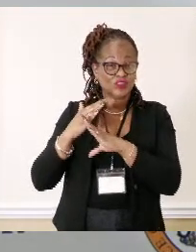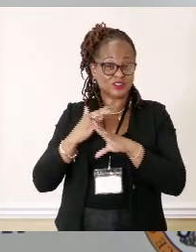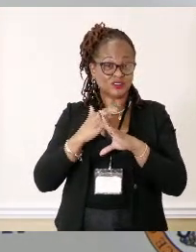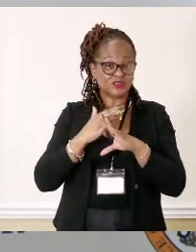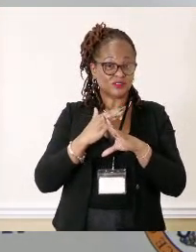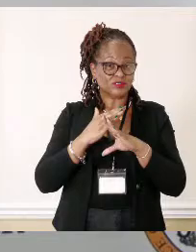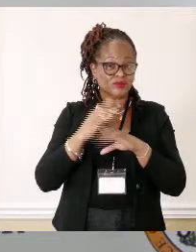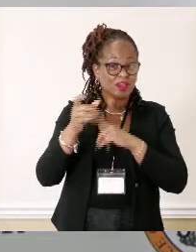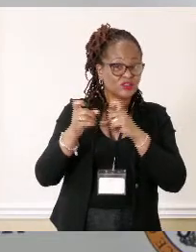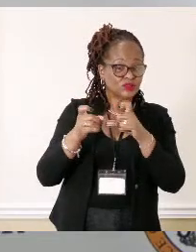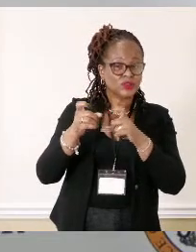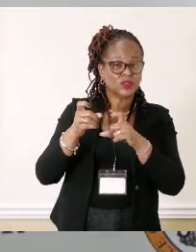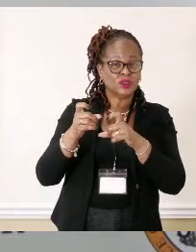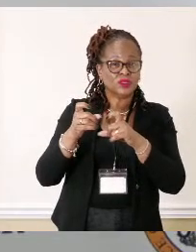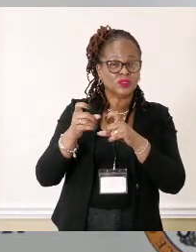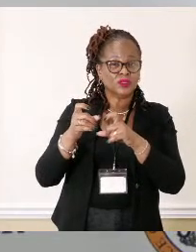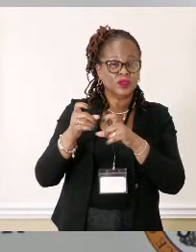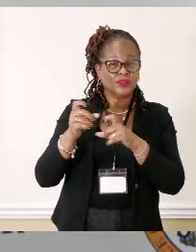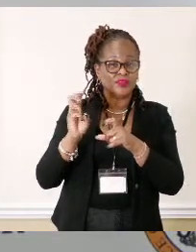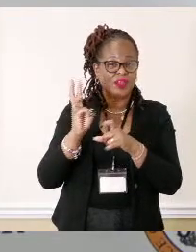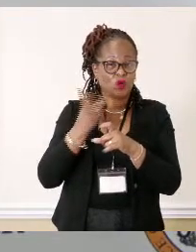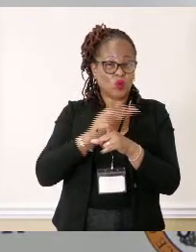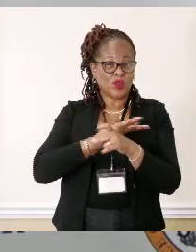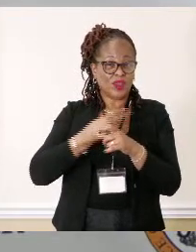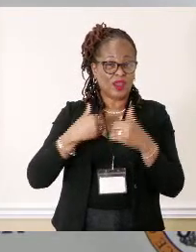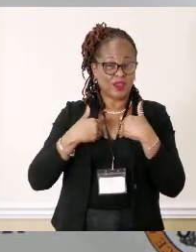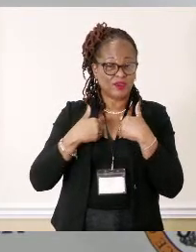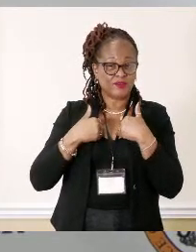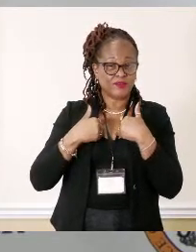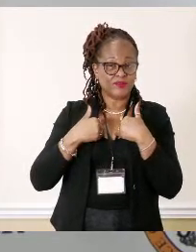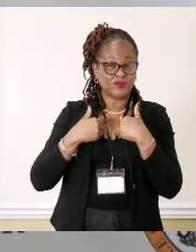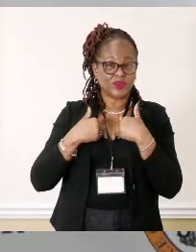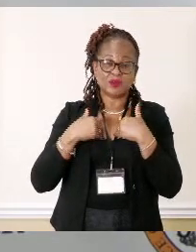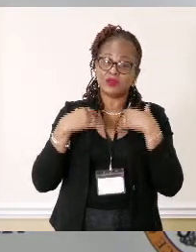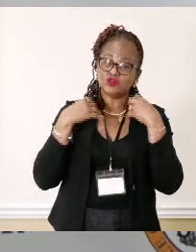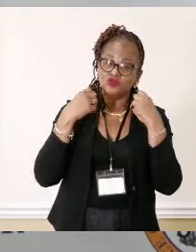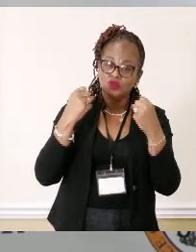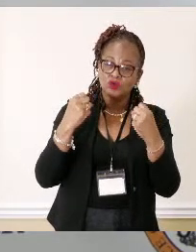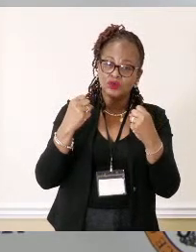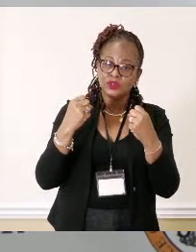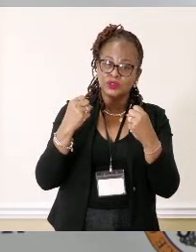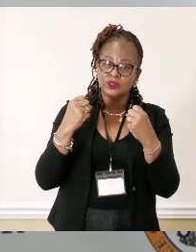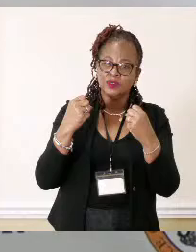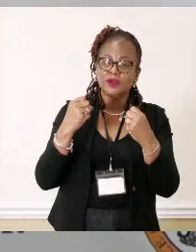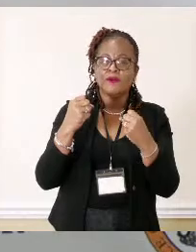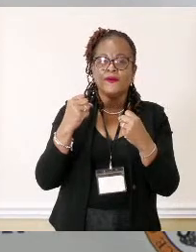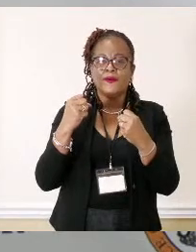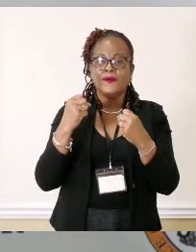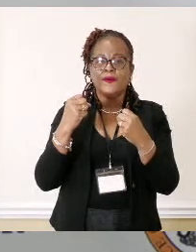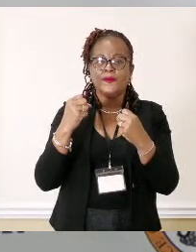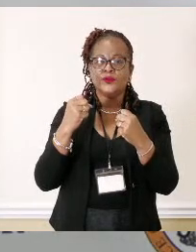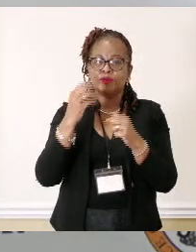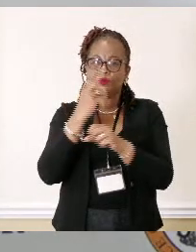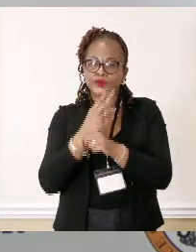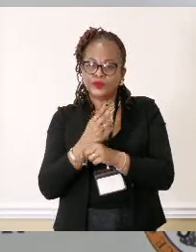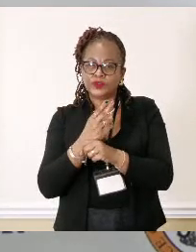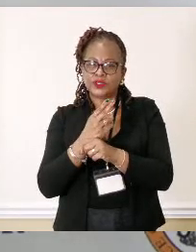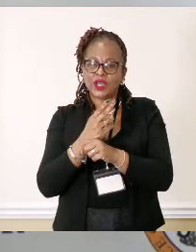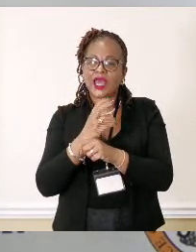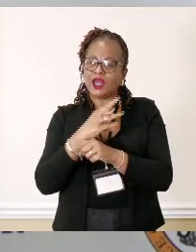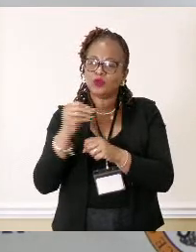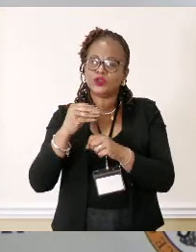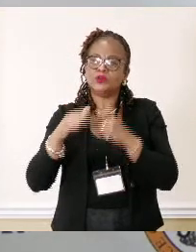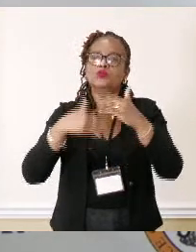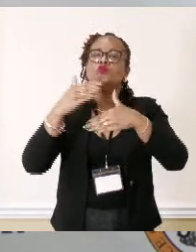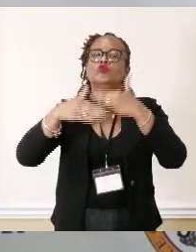measures that we currently have need to be strongly enforced, and we can move ahead with